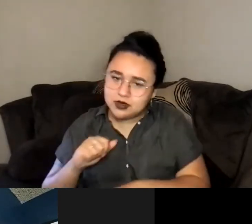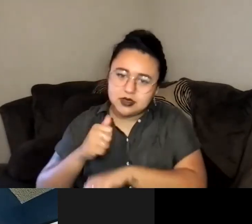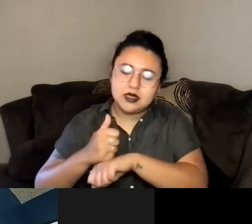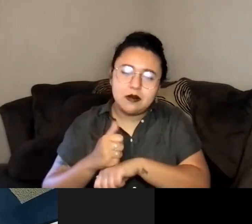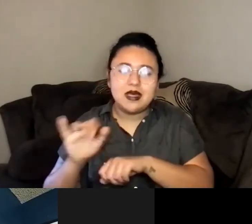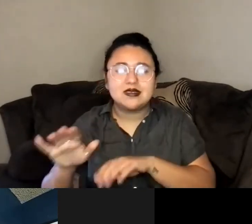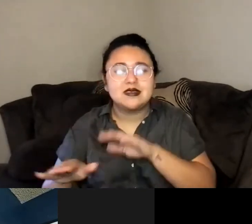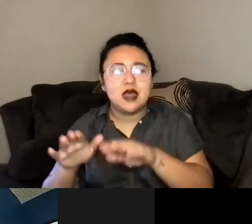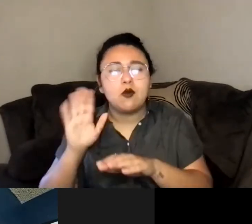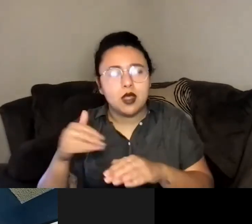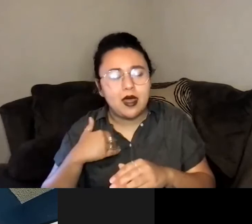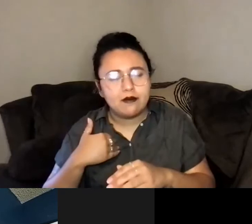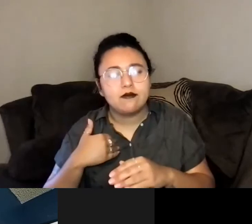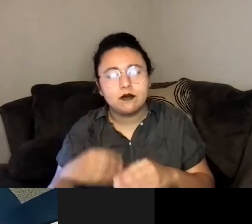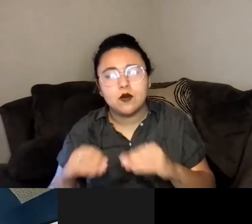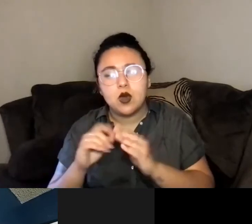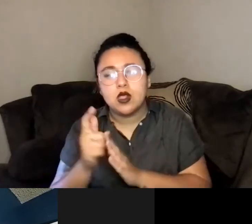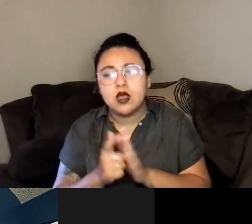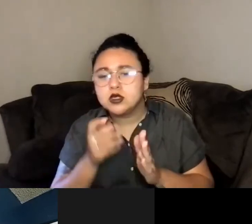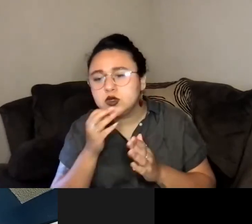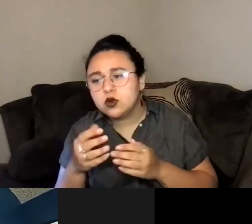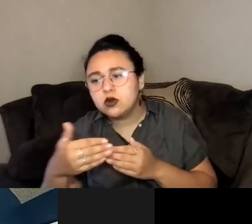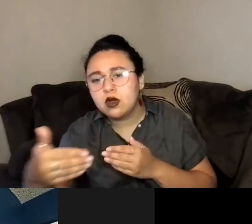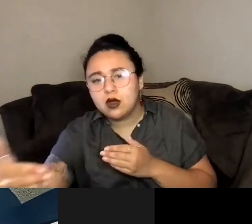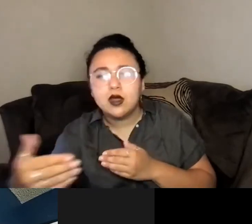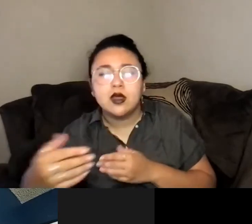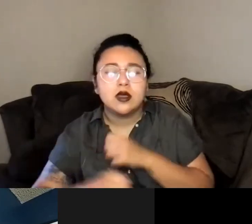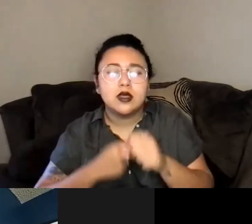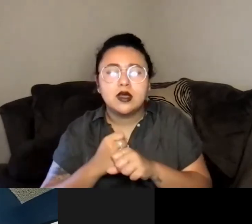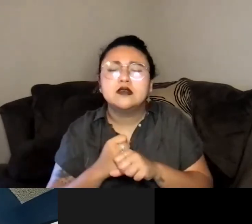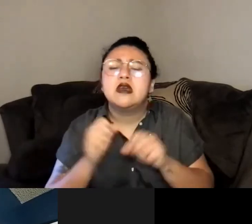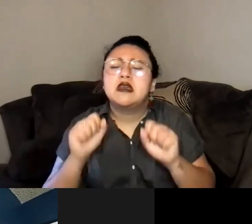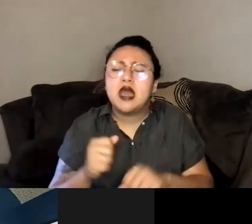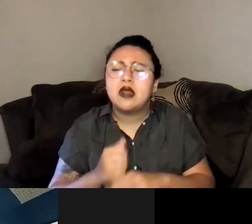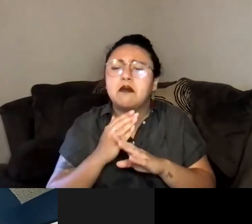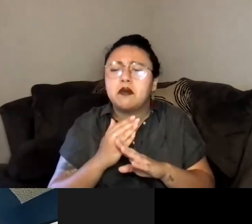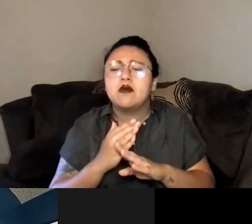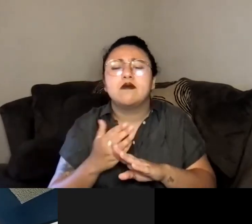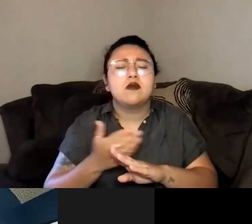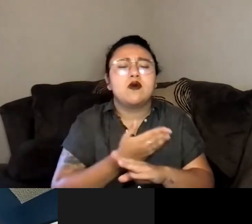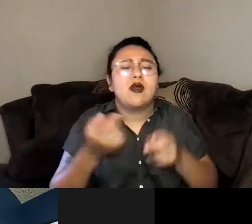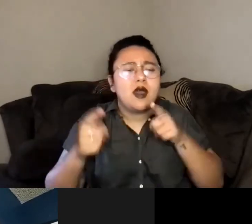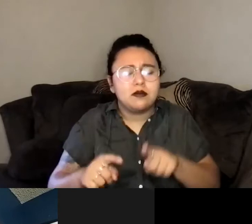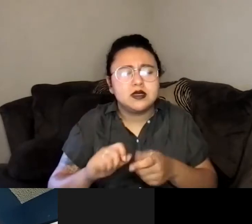years. But yeah, they can be somewhat preventative. How are they preventative?